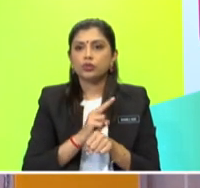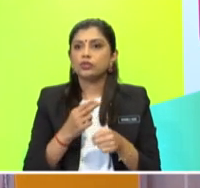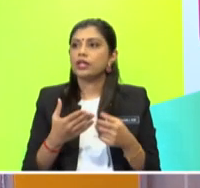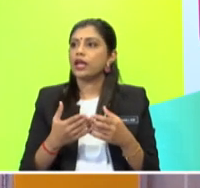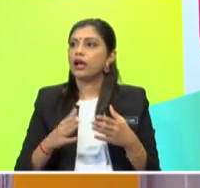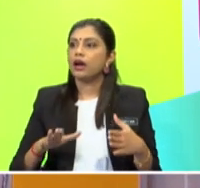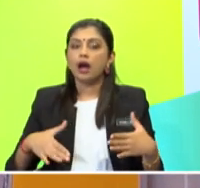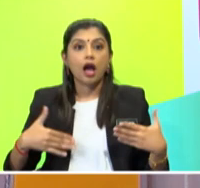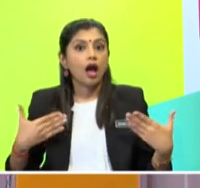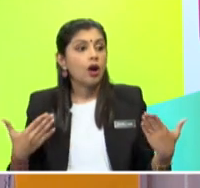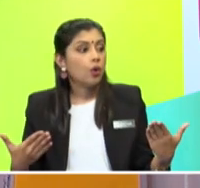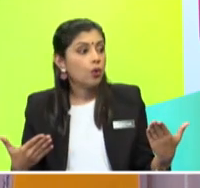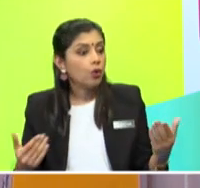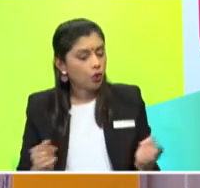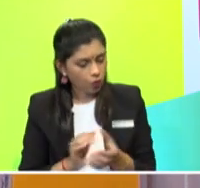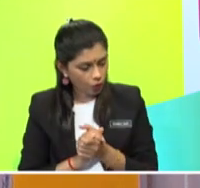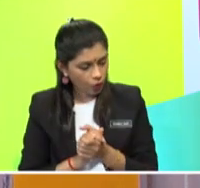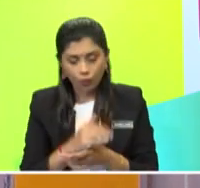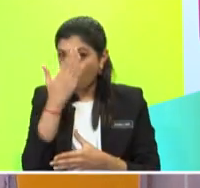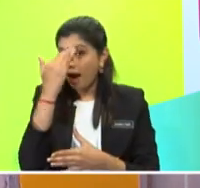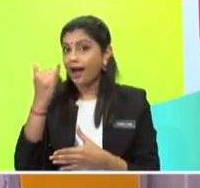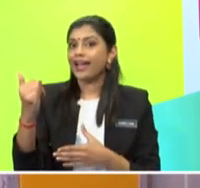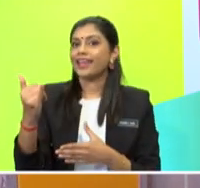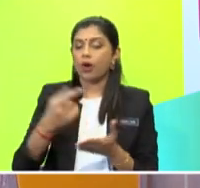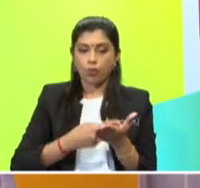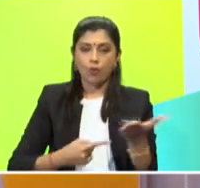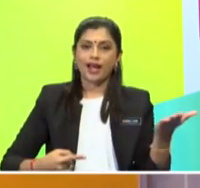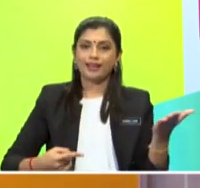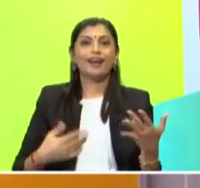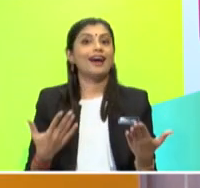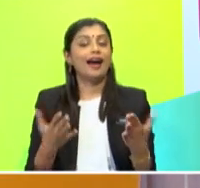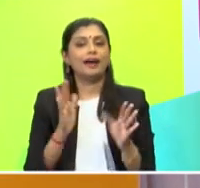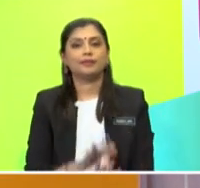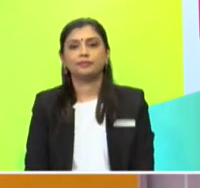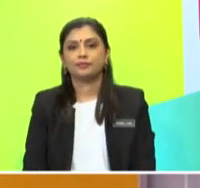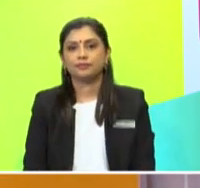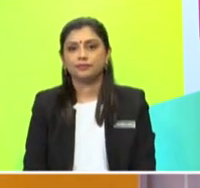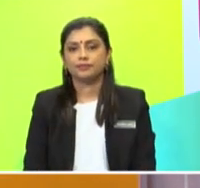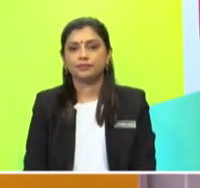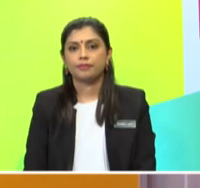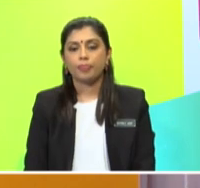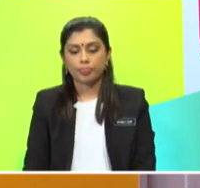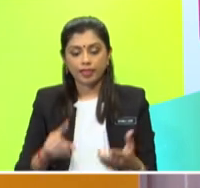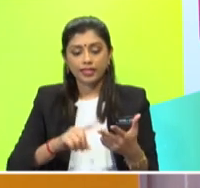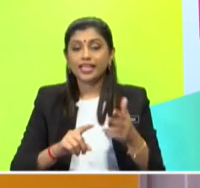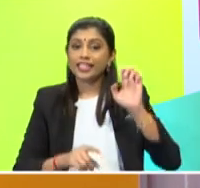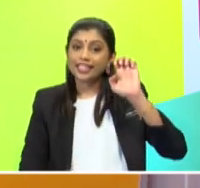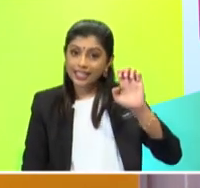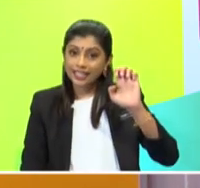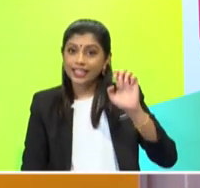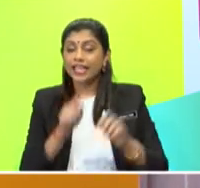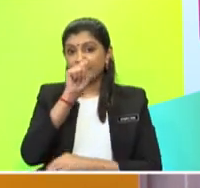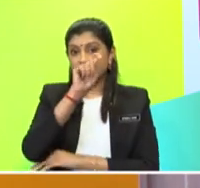example, grows color one. Now the next one will be the second E, that is example